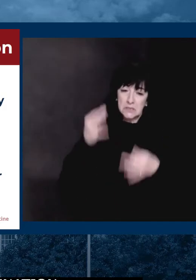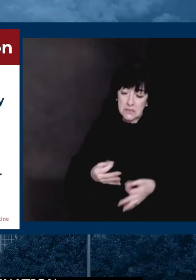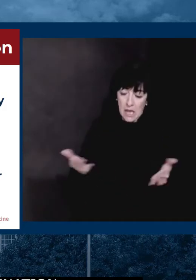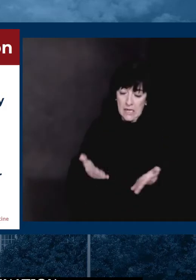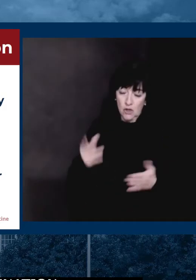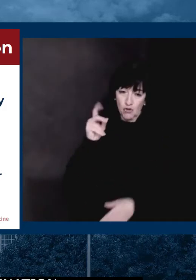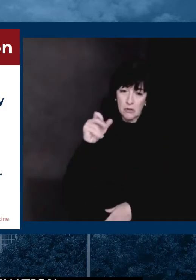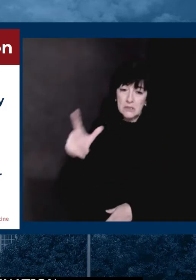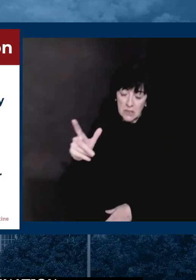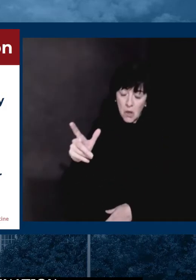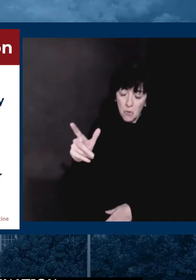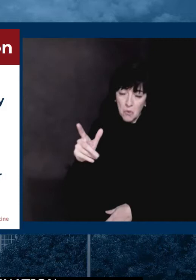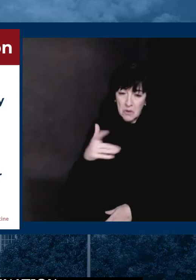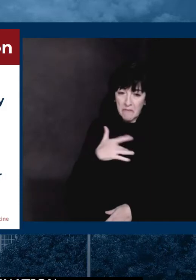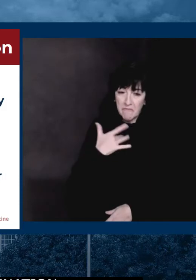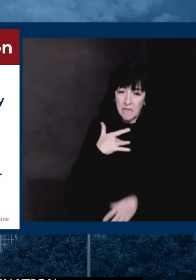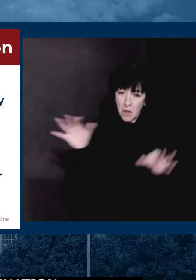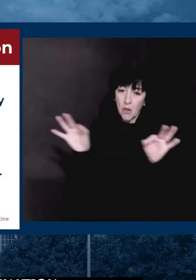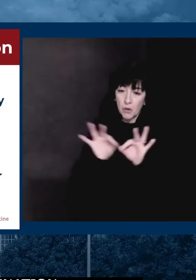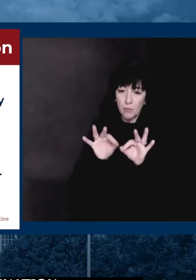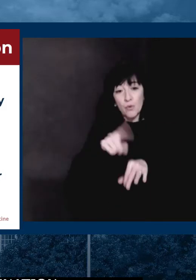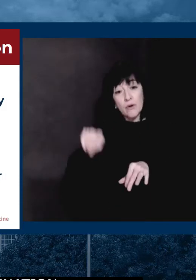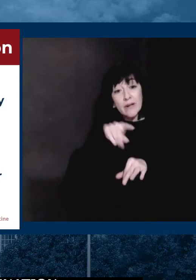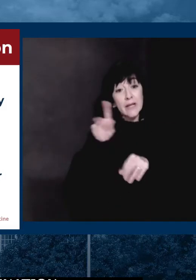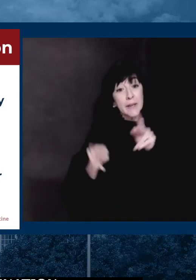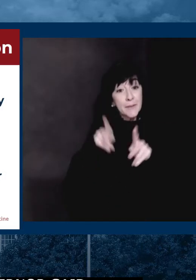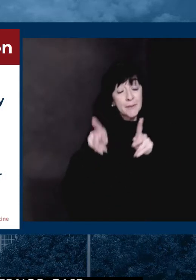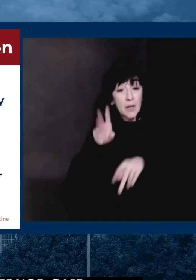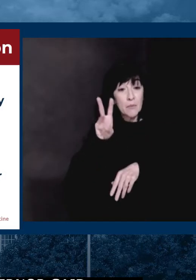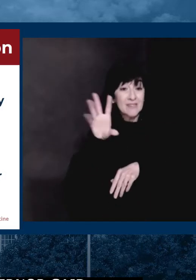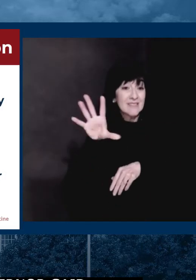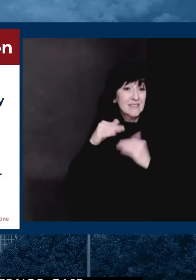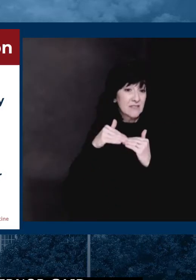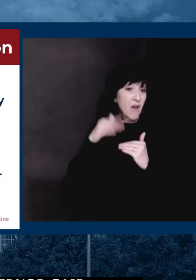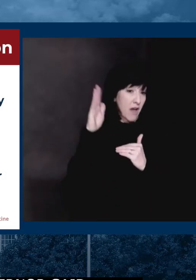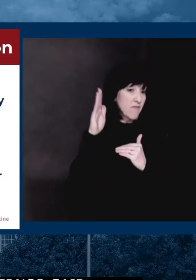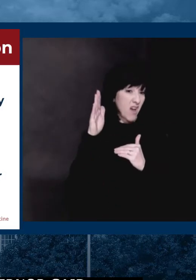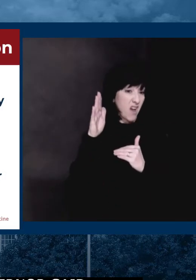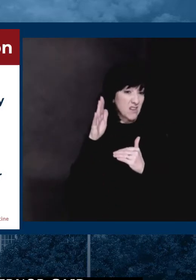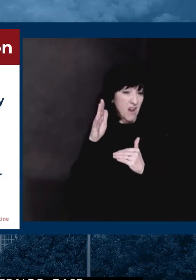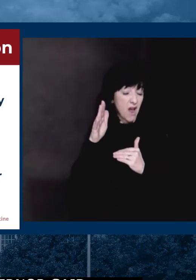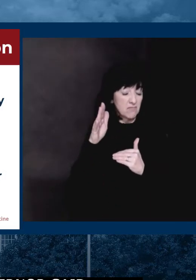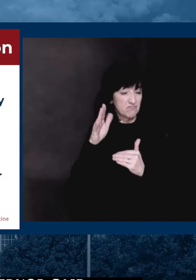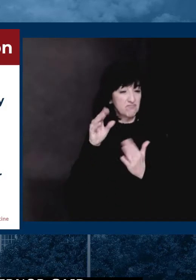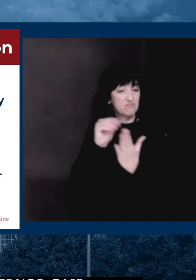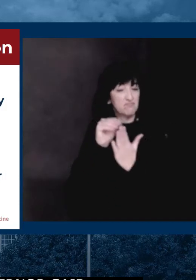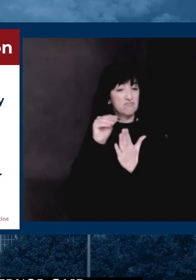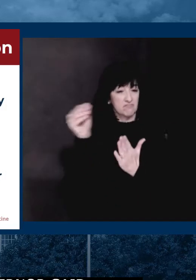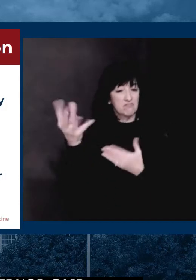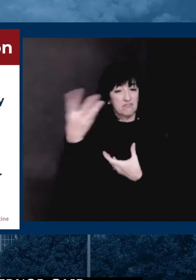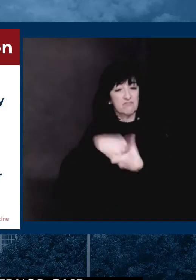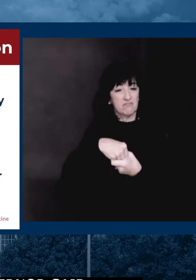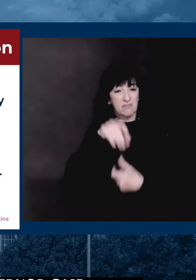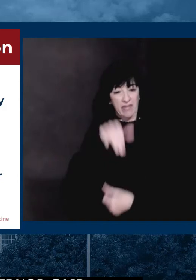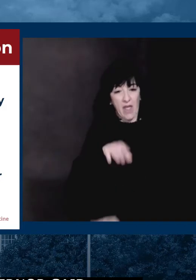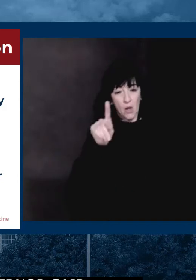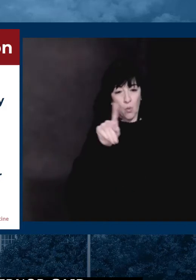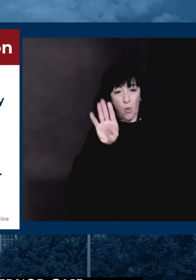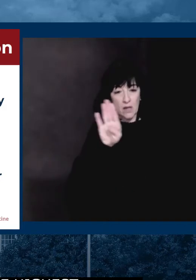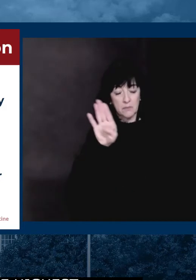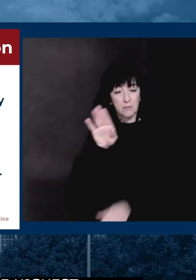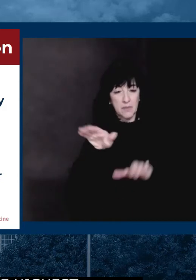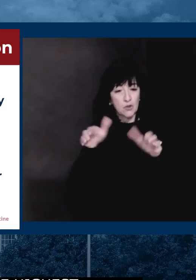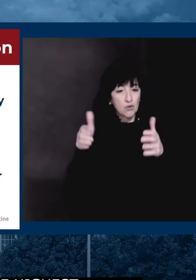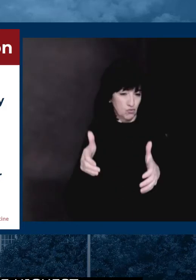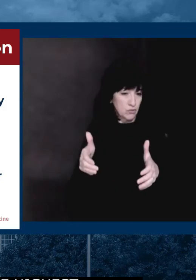highest priority for us right now. Additionally, we looked at our data and recognized that if we went